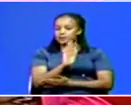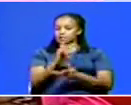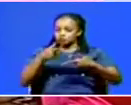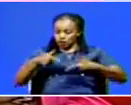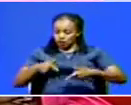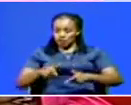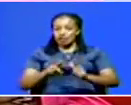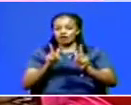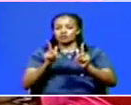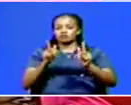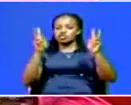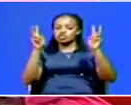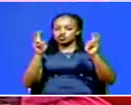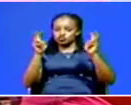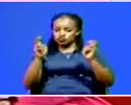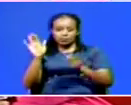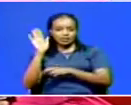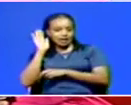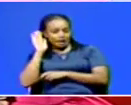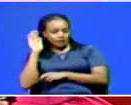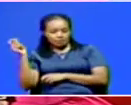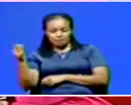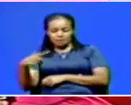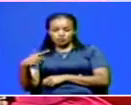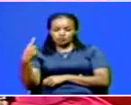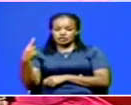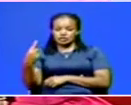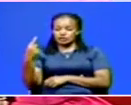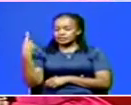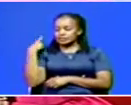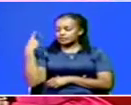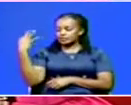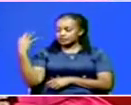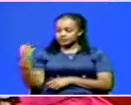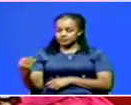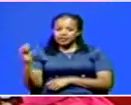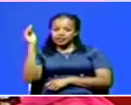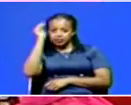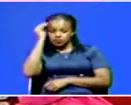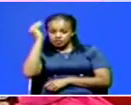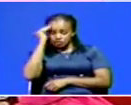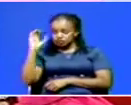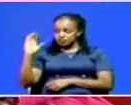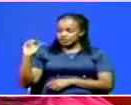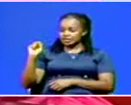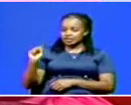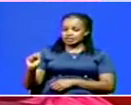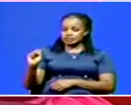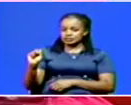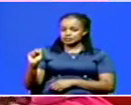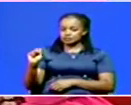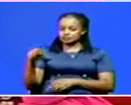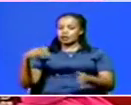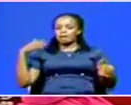for the matter to be heard on January 30th. Now, Education Cabinet Secretary Professor George Magoha revoked